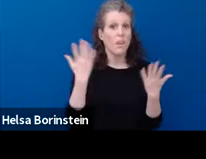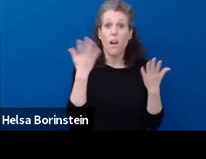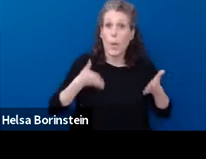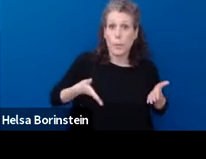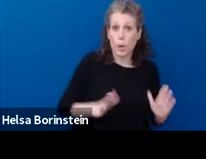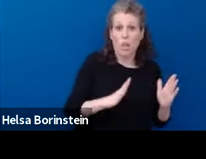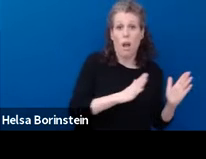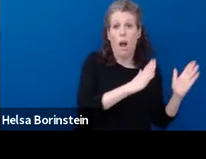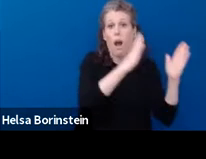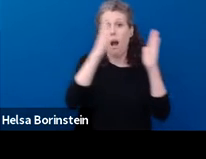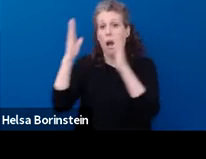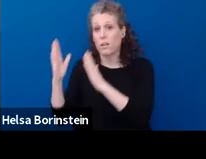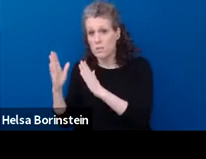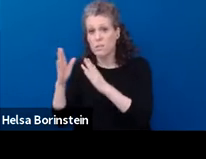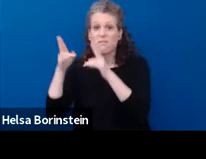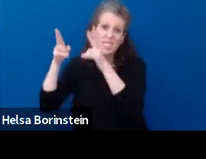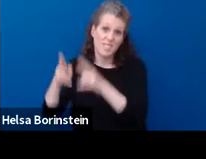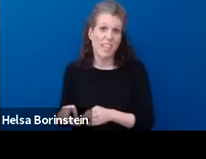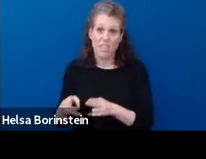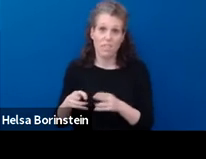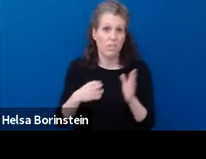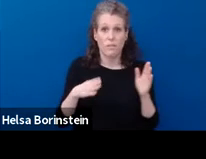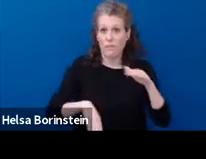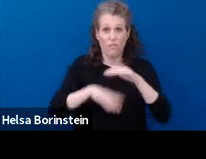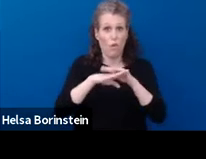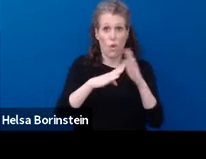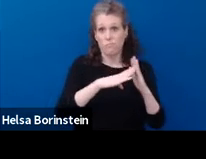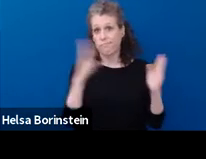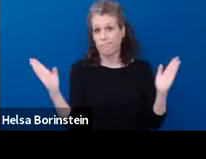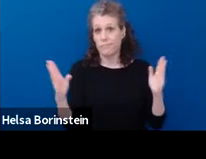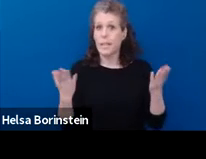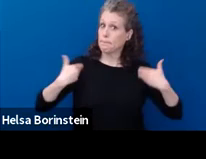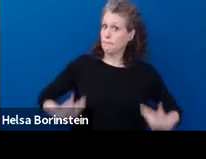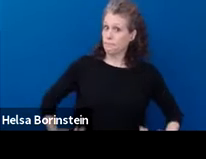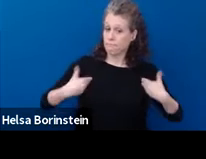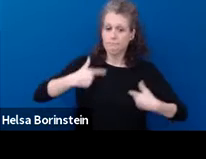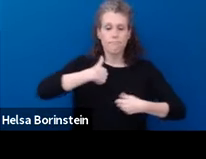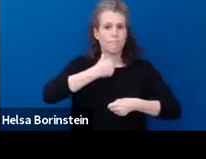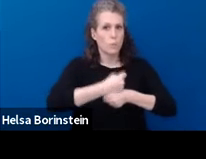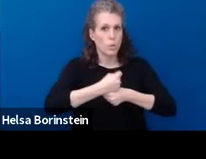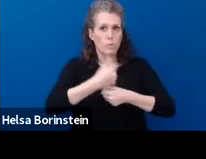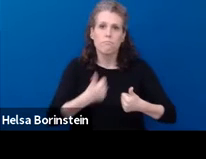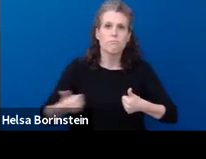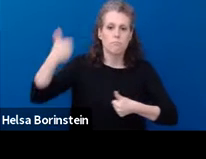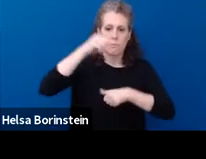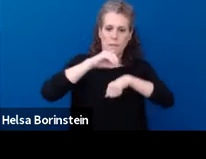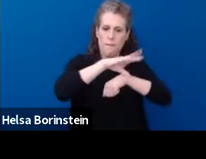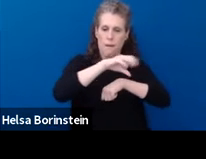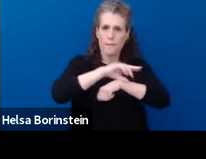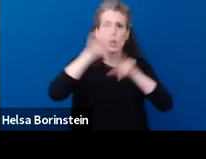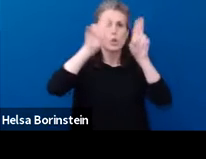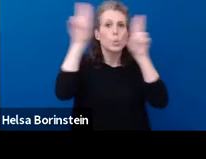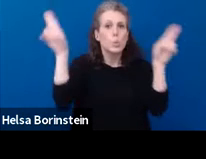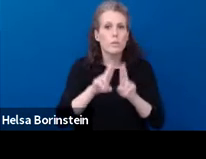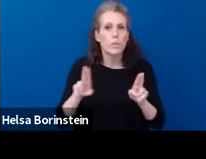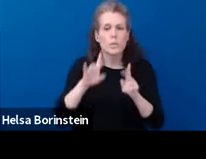death. And then about me, I work as a senior advisor on universal design on all